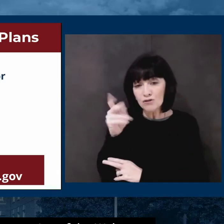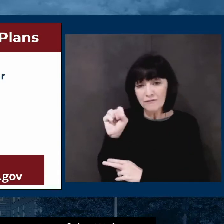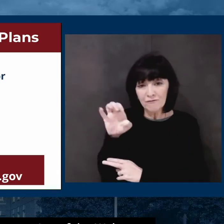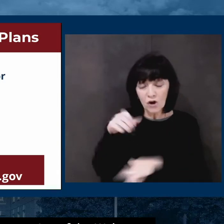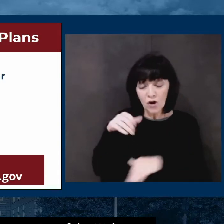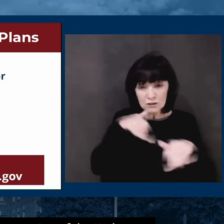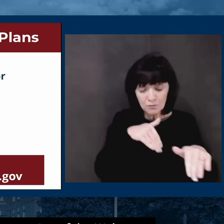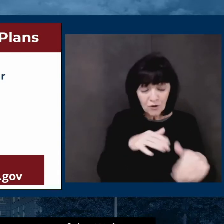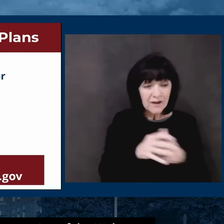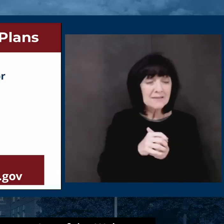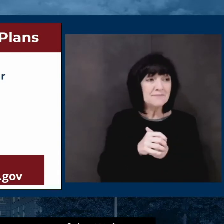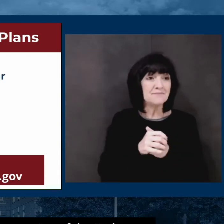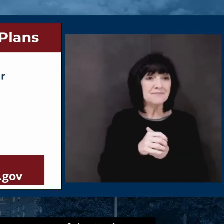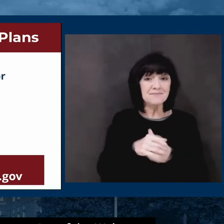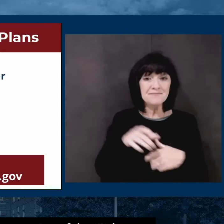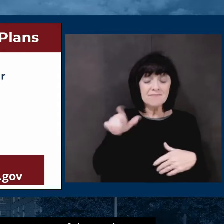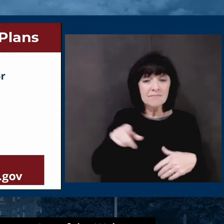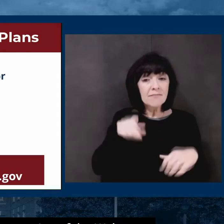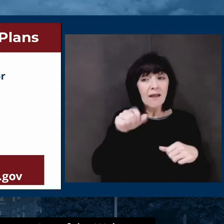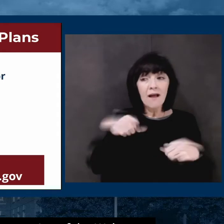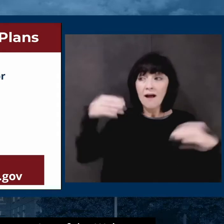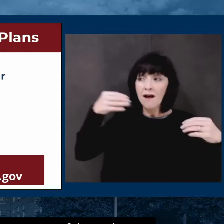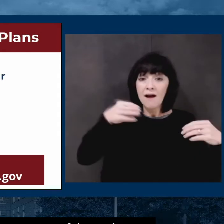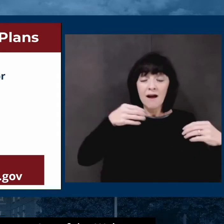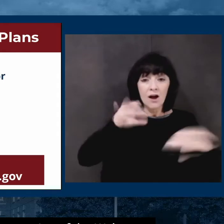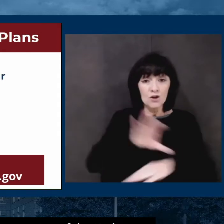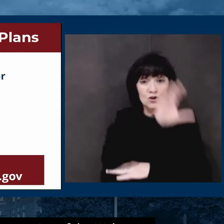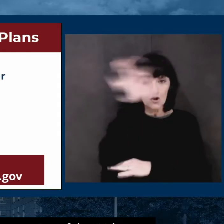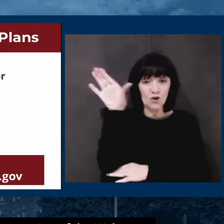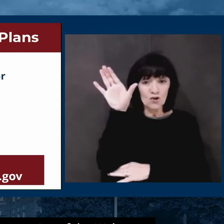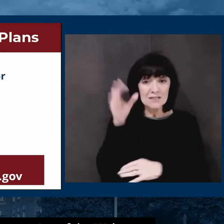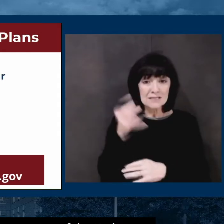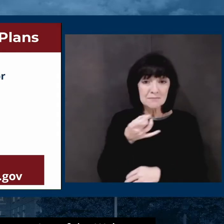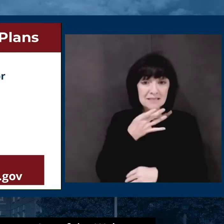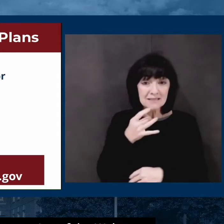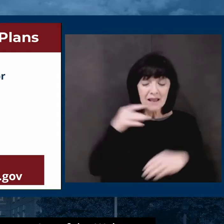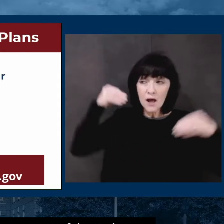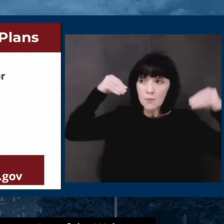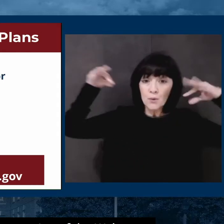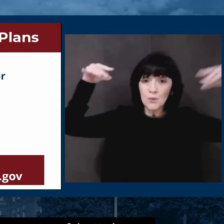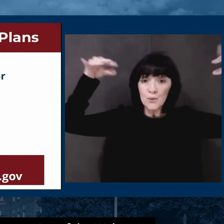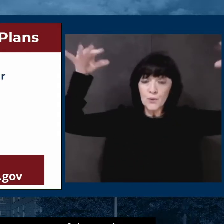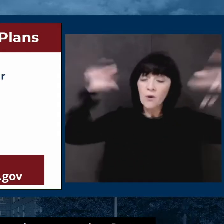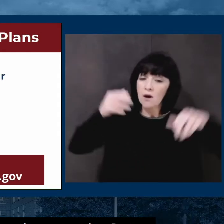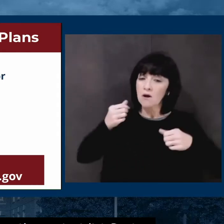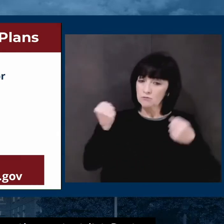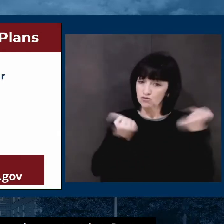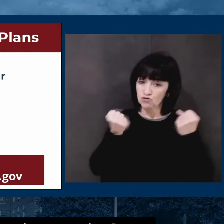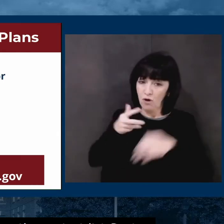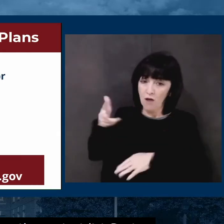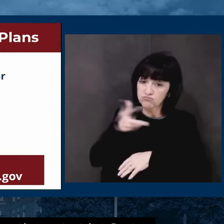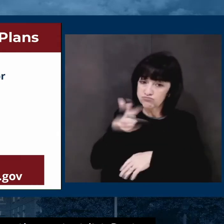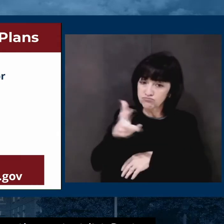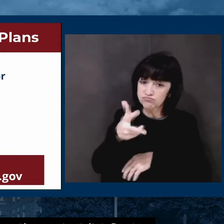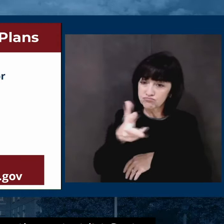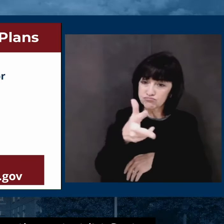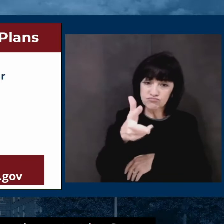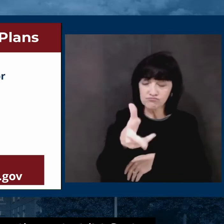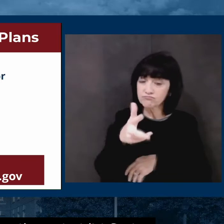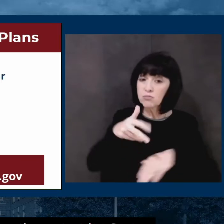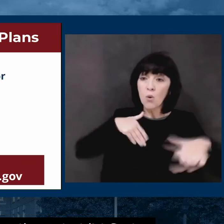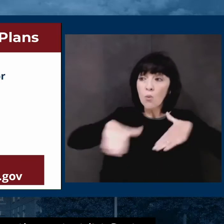the contactless Santa visits that I think are going to be, the Christmas card of 2020, just plexiglass in between the kids and Santa this